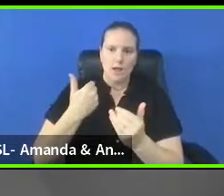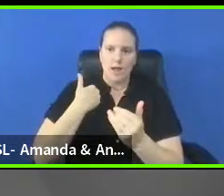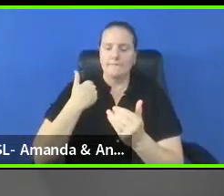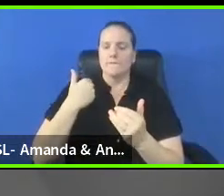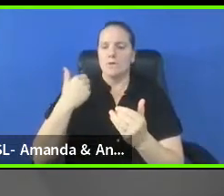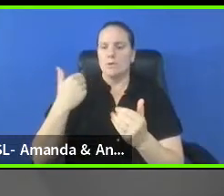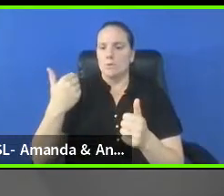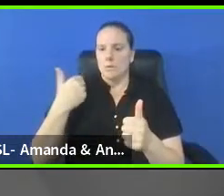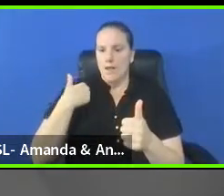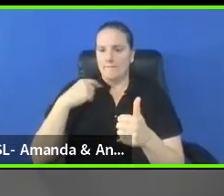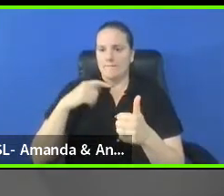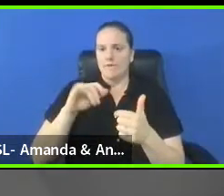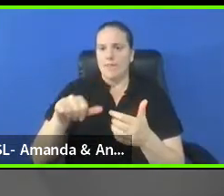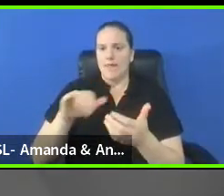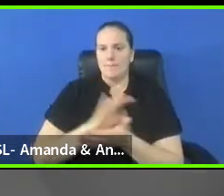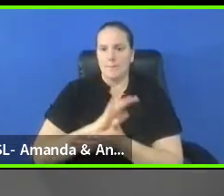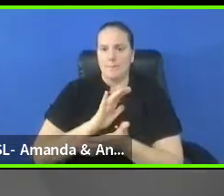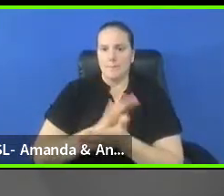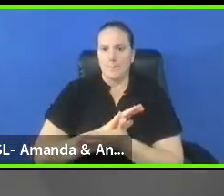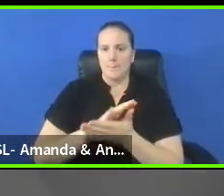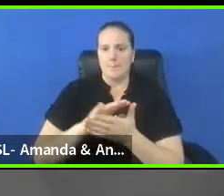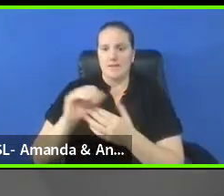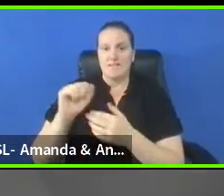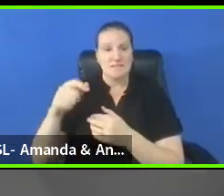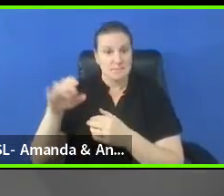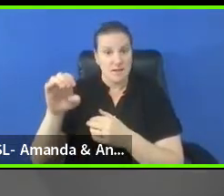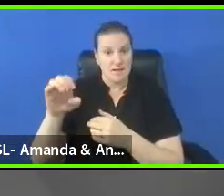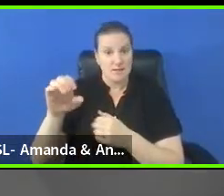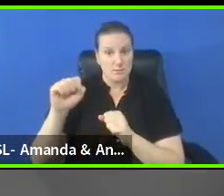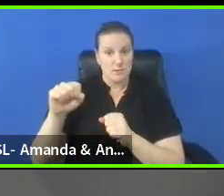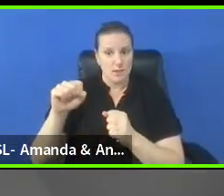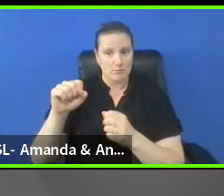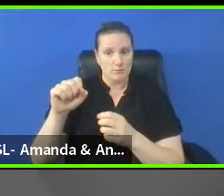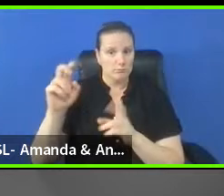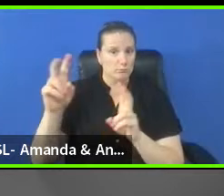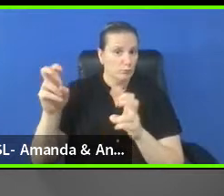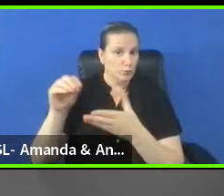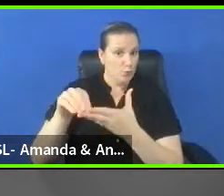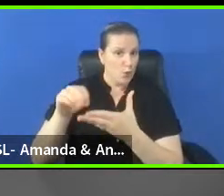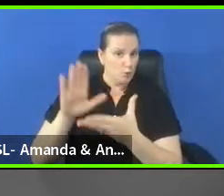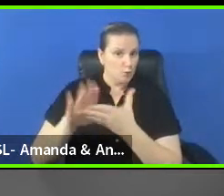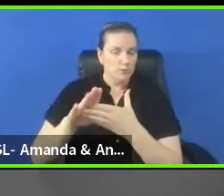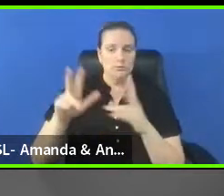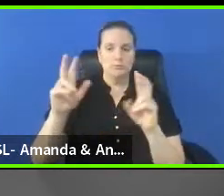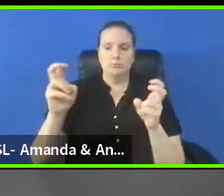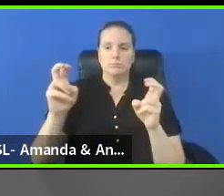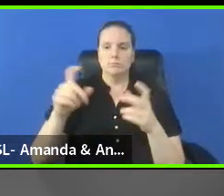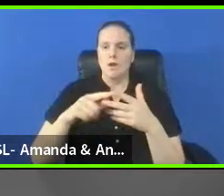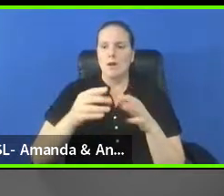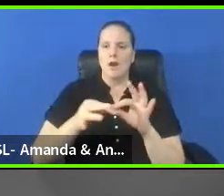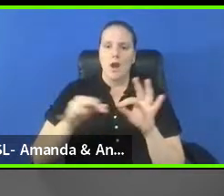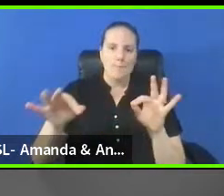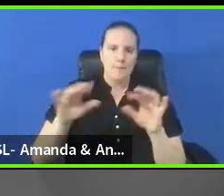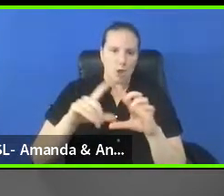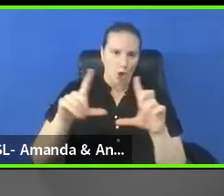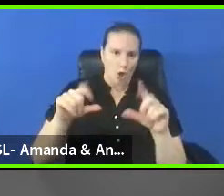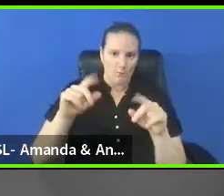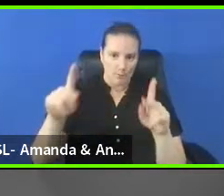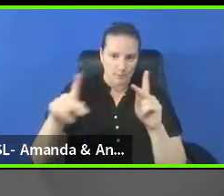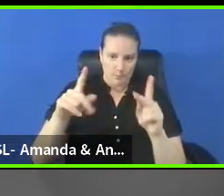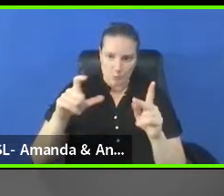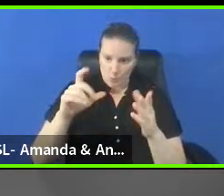also have on that sheet a space for us to capture quotes. And then we have our comment cards for folks who want to